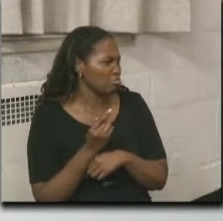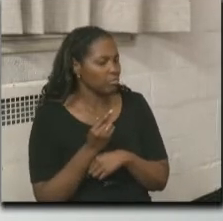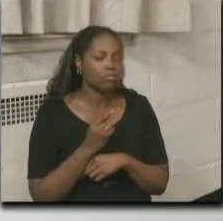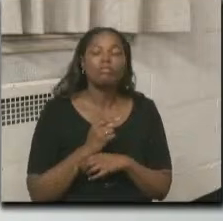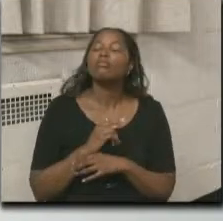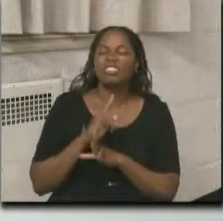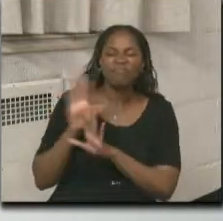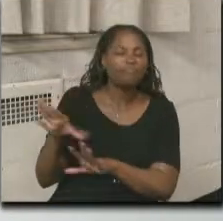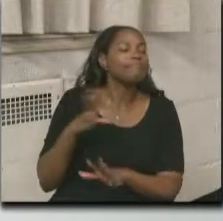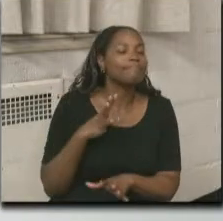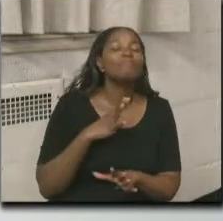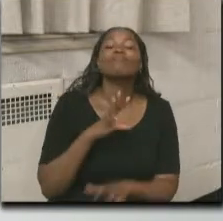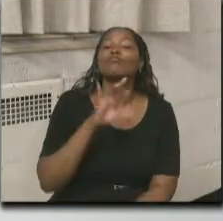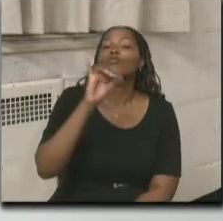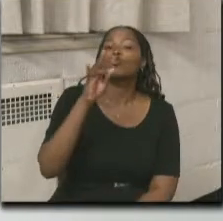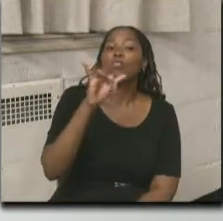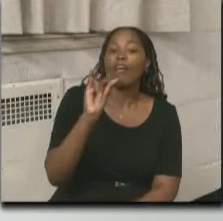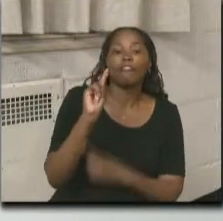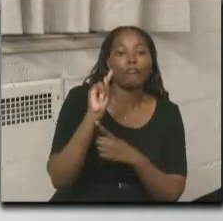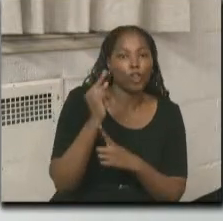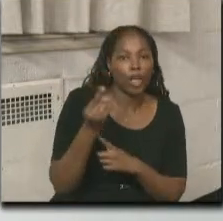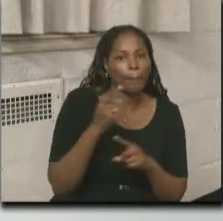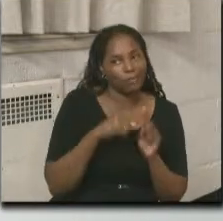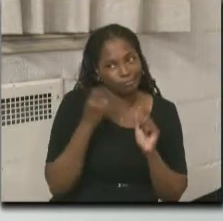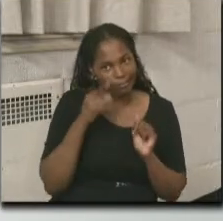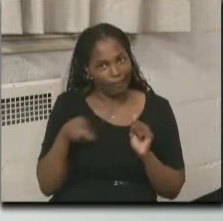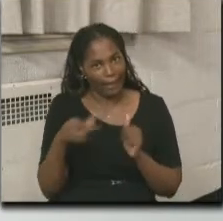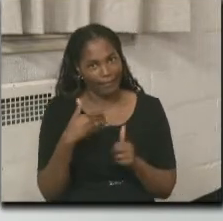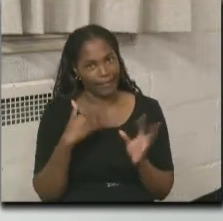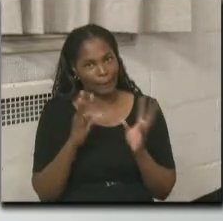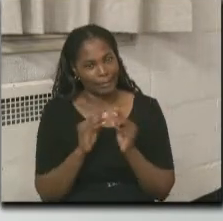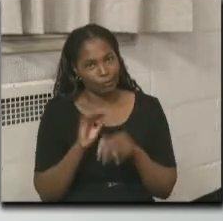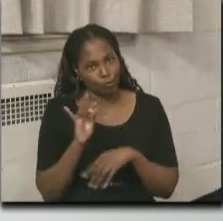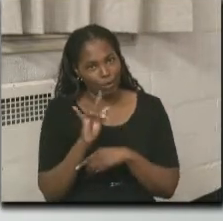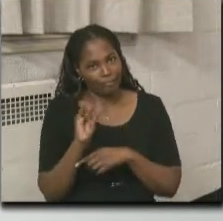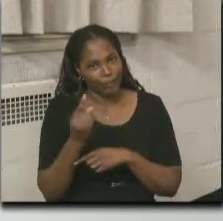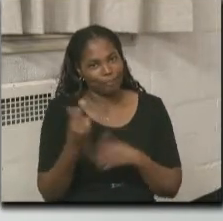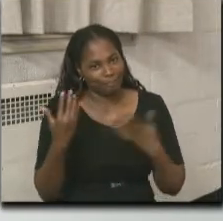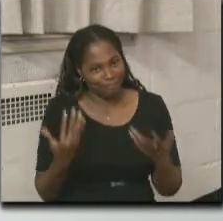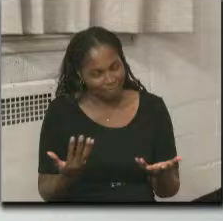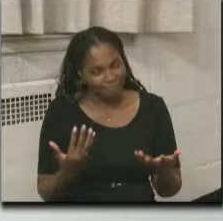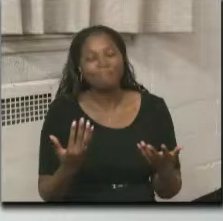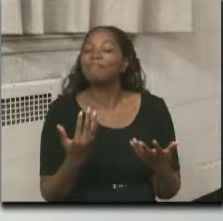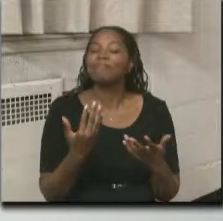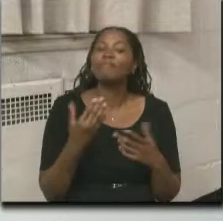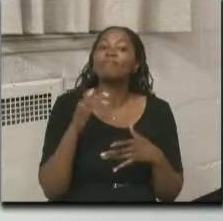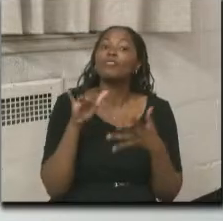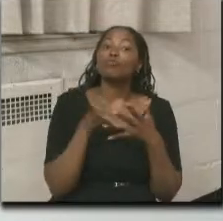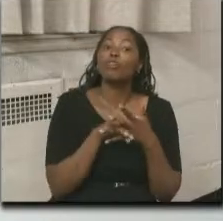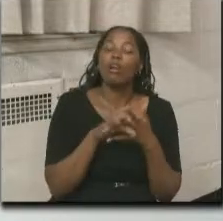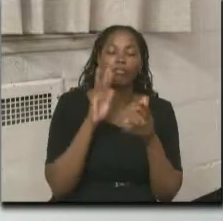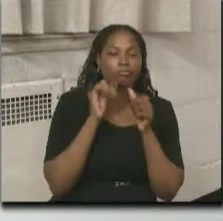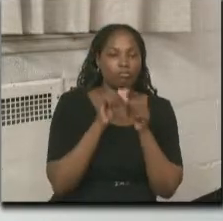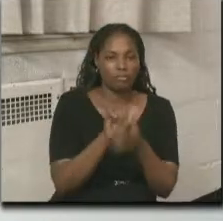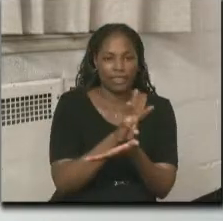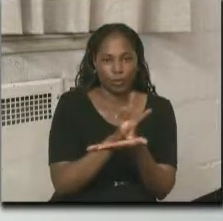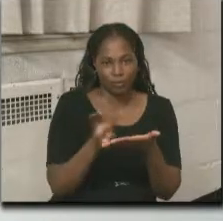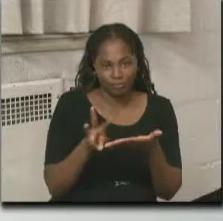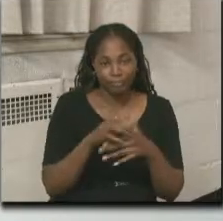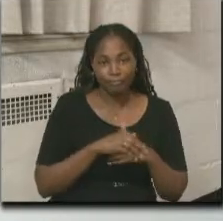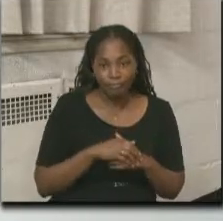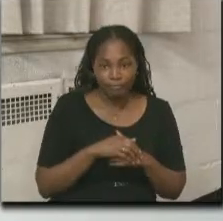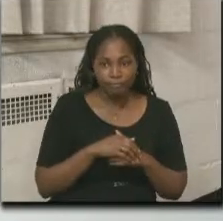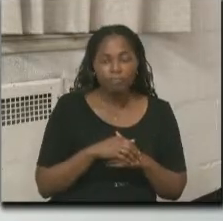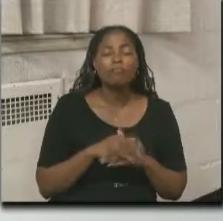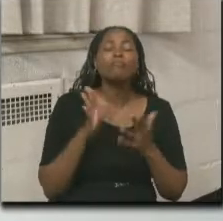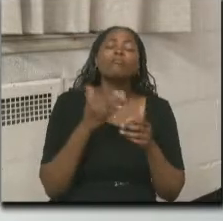Okay, so we'll say July 1st, but they have a meeting on July 1st. The break will be for 6 weeks. Continue to